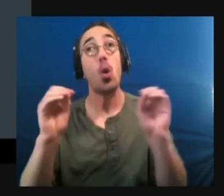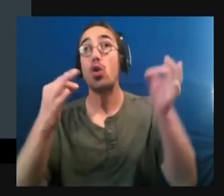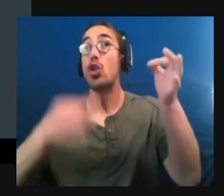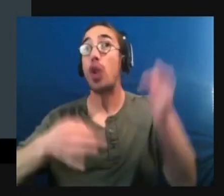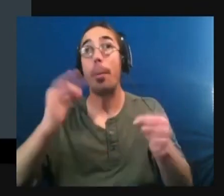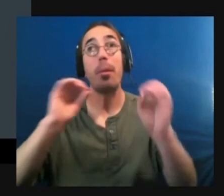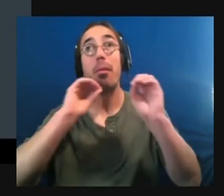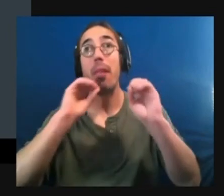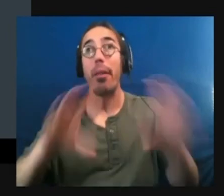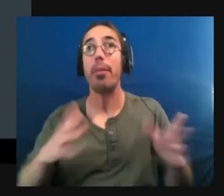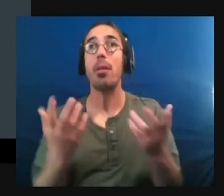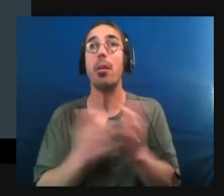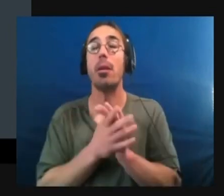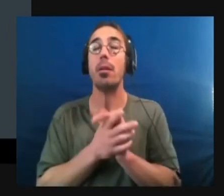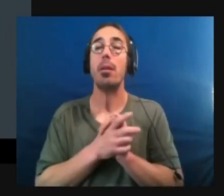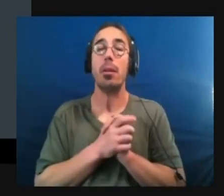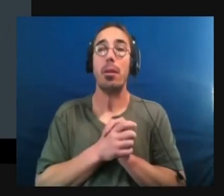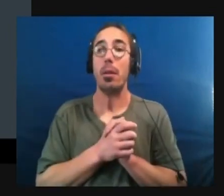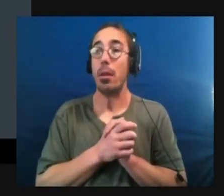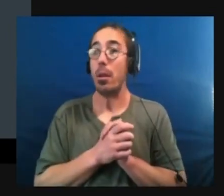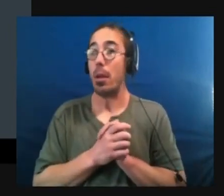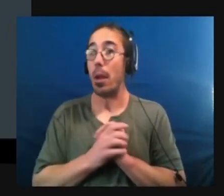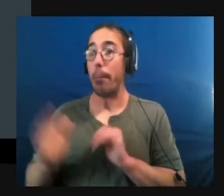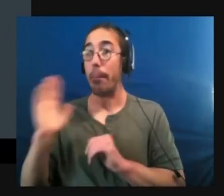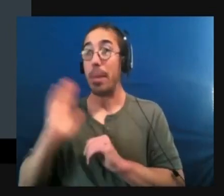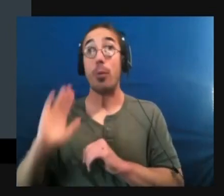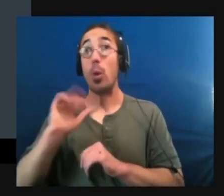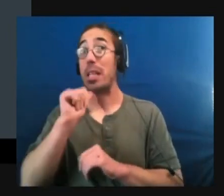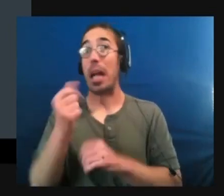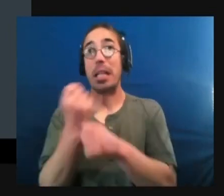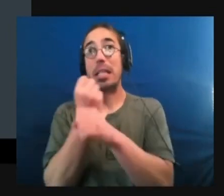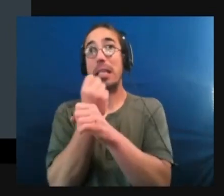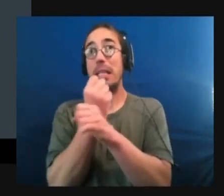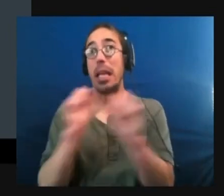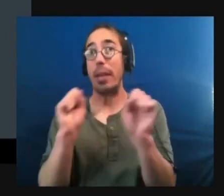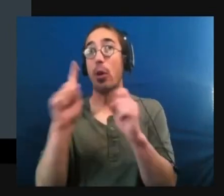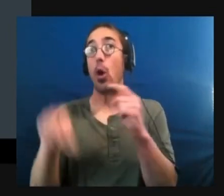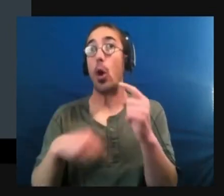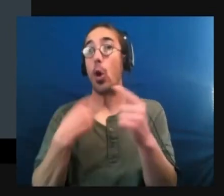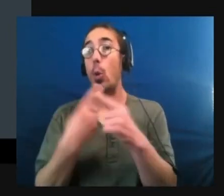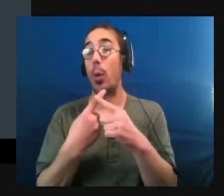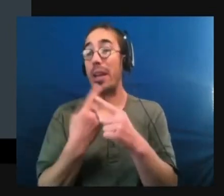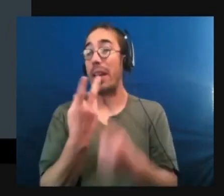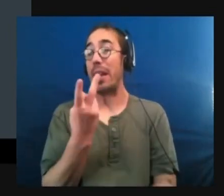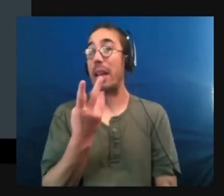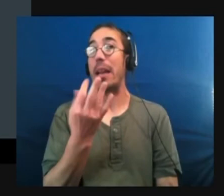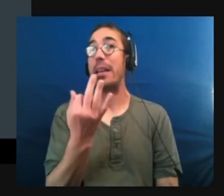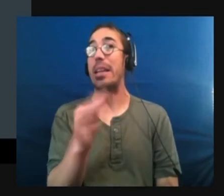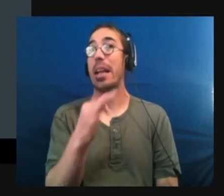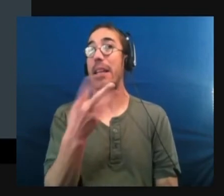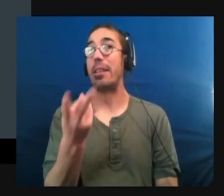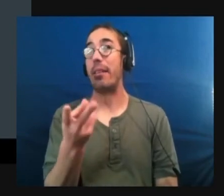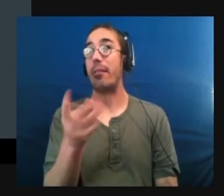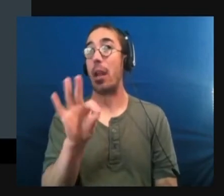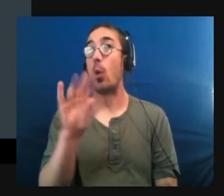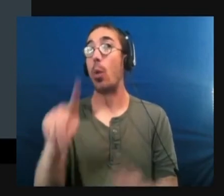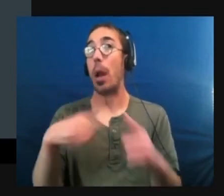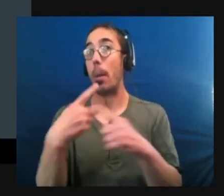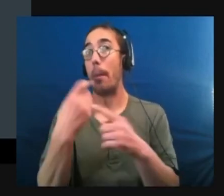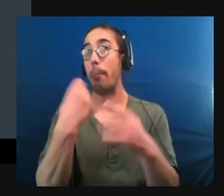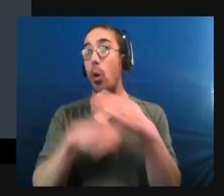It was not safe for me when in 1979, when I was born, to be